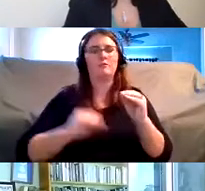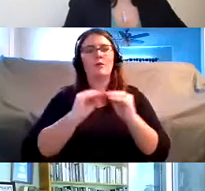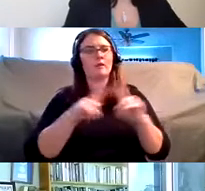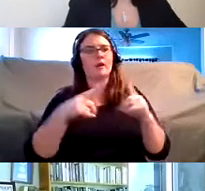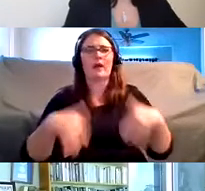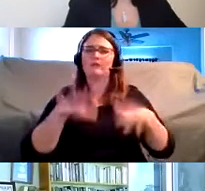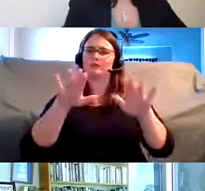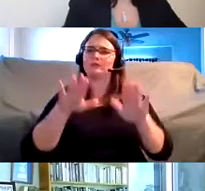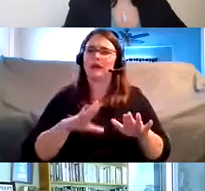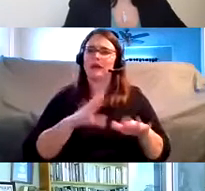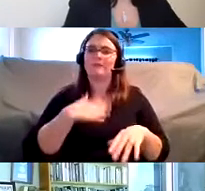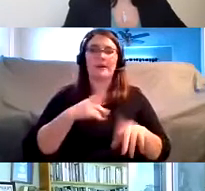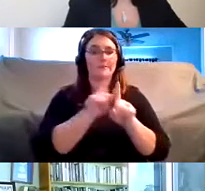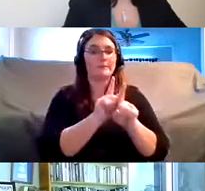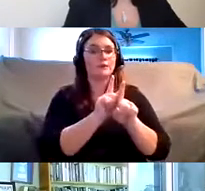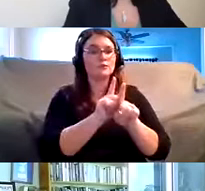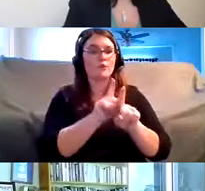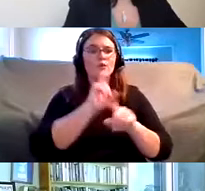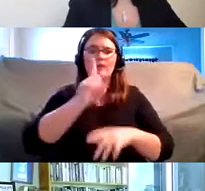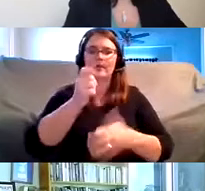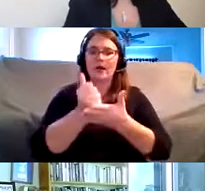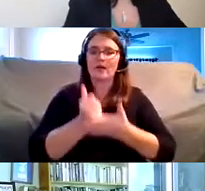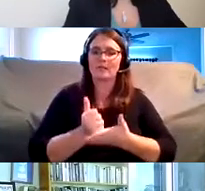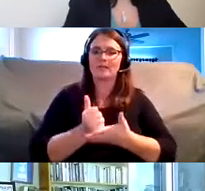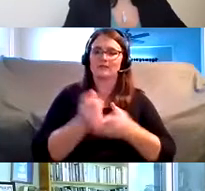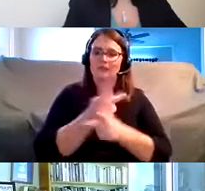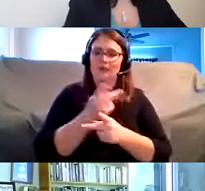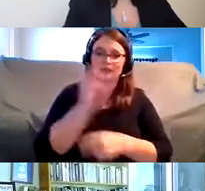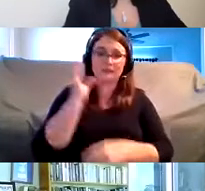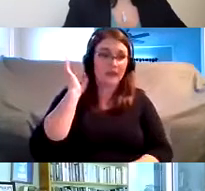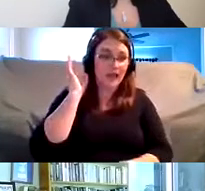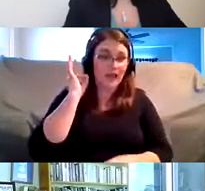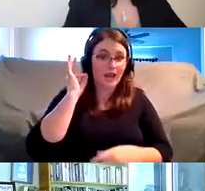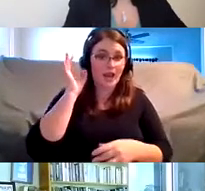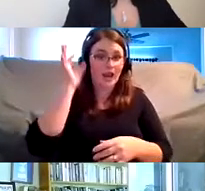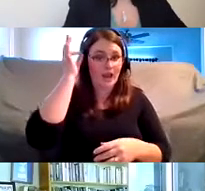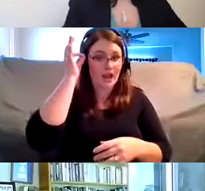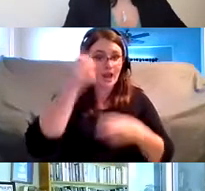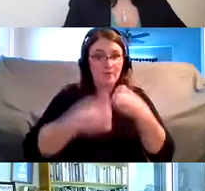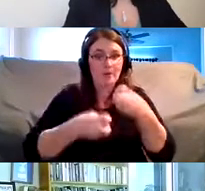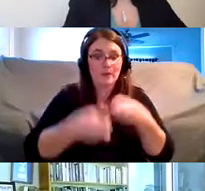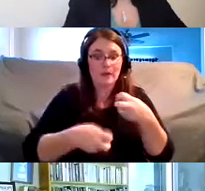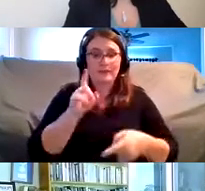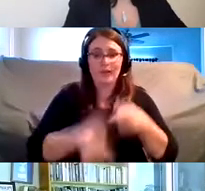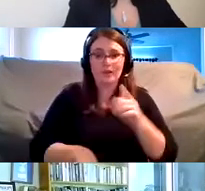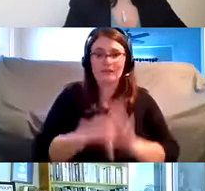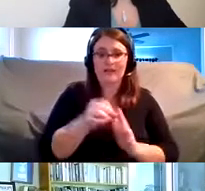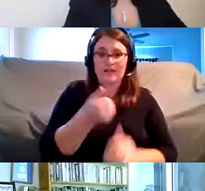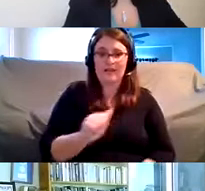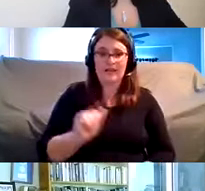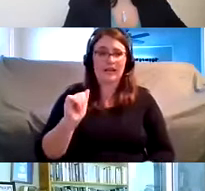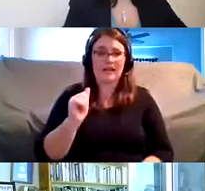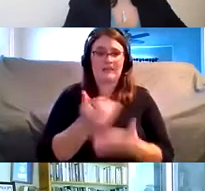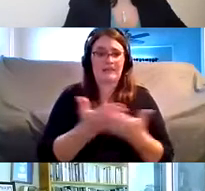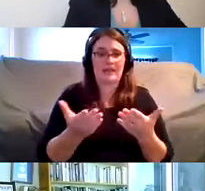really helping me to navigate through hair issues, because I couldn't find any product that worked with my hair. It